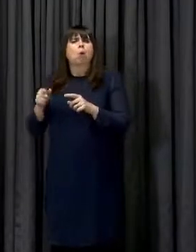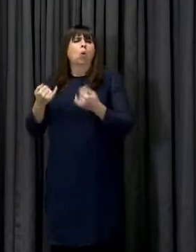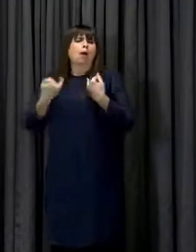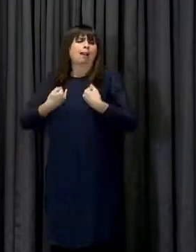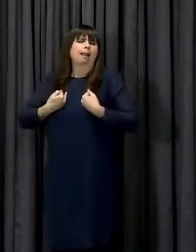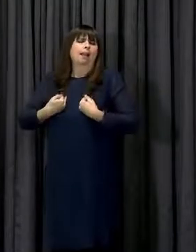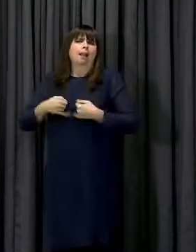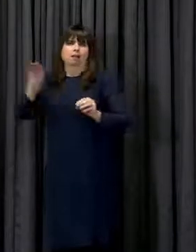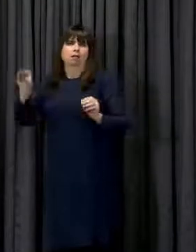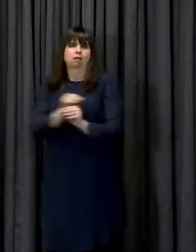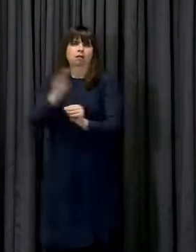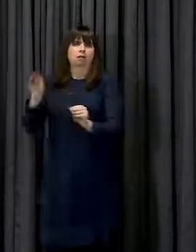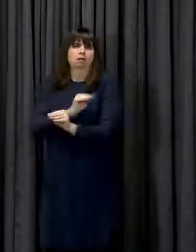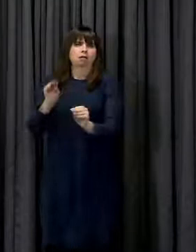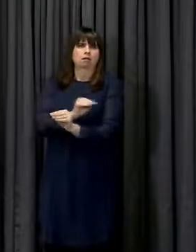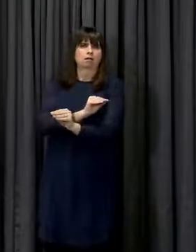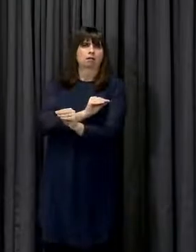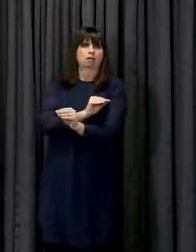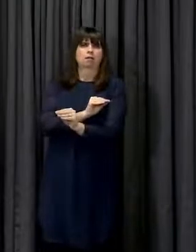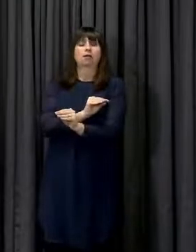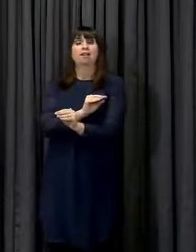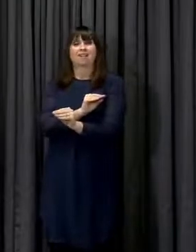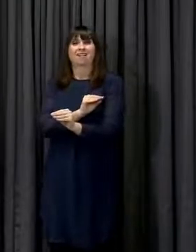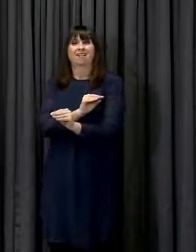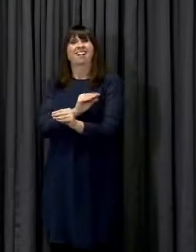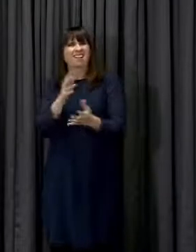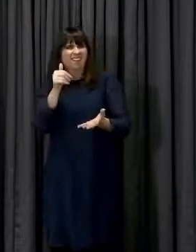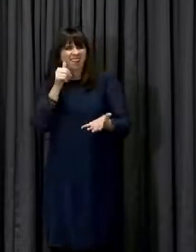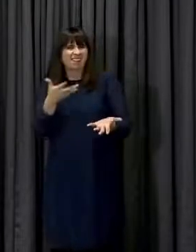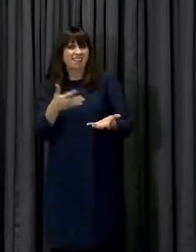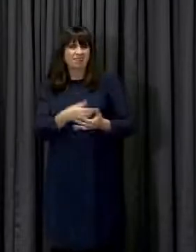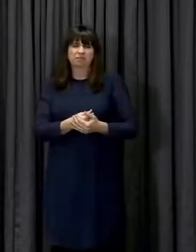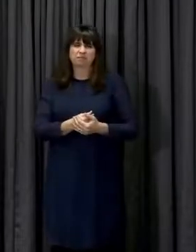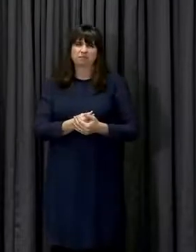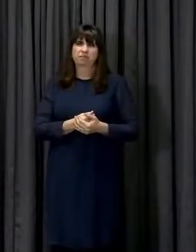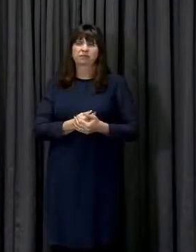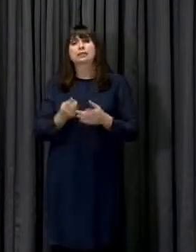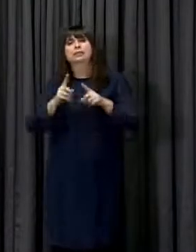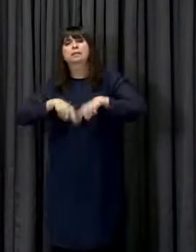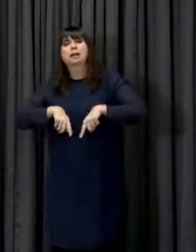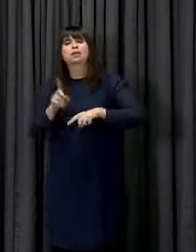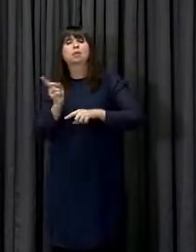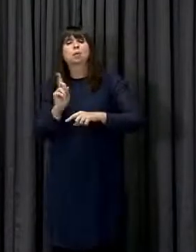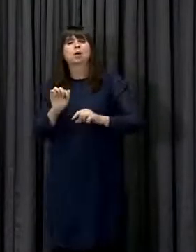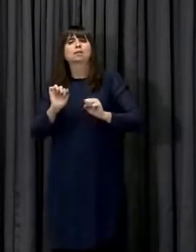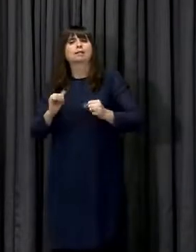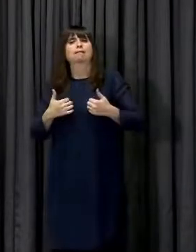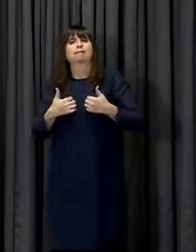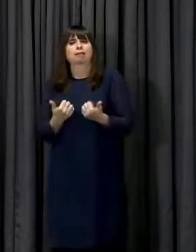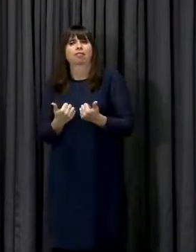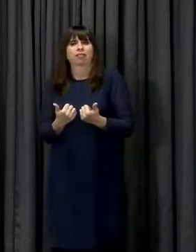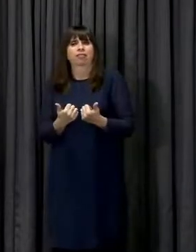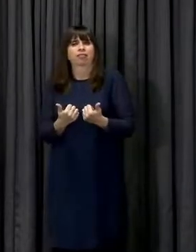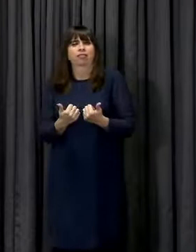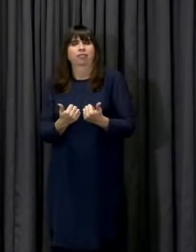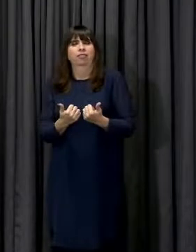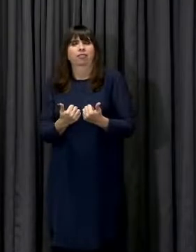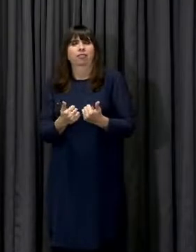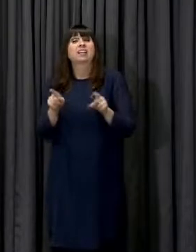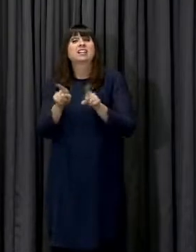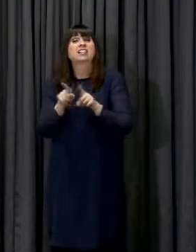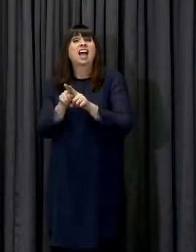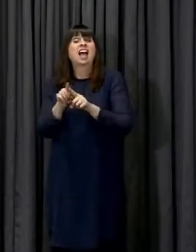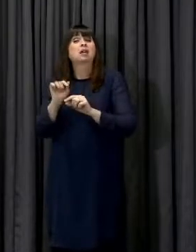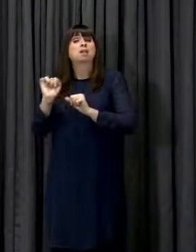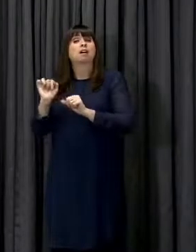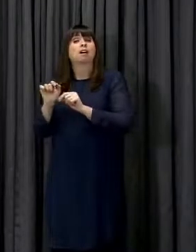clinically vulnerable and other people who are more vulnerable being bumped up the list in accordance with priorities people will, I think, understand for the way that the flu jab